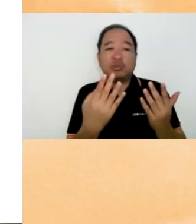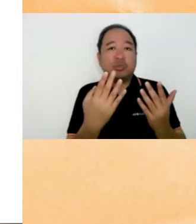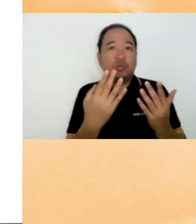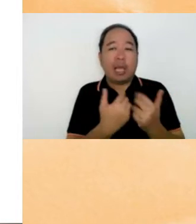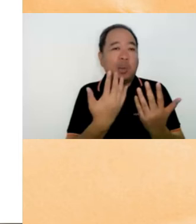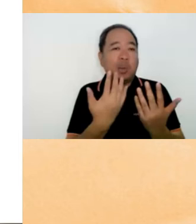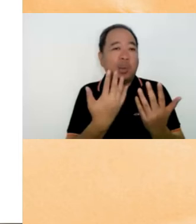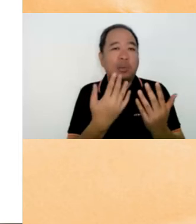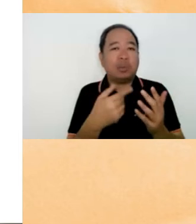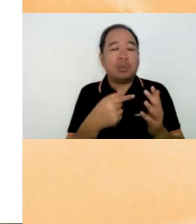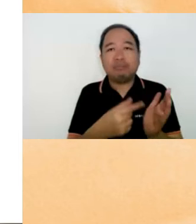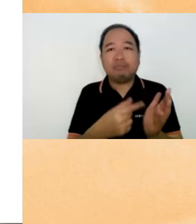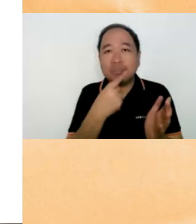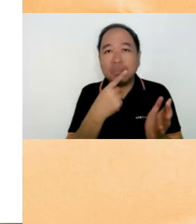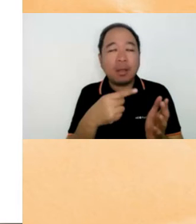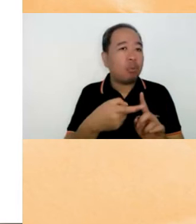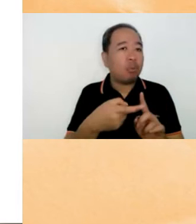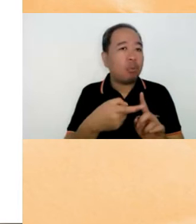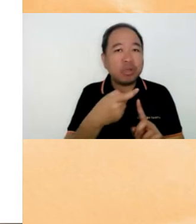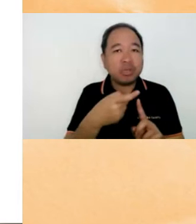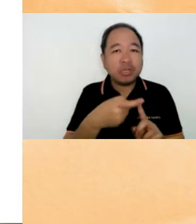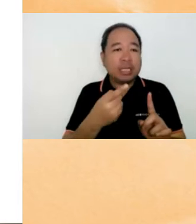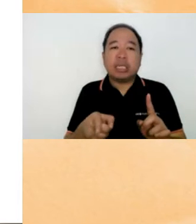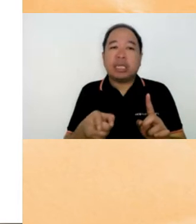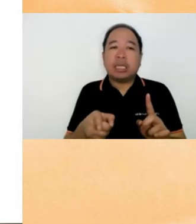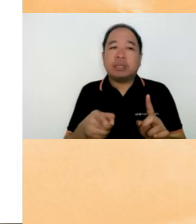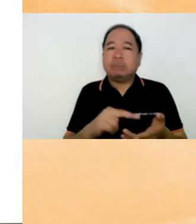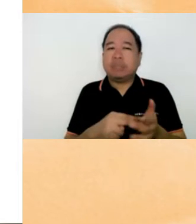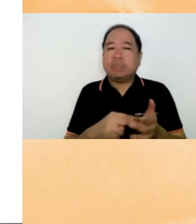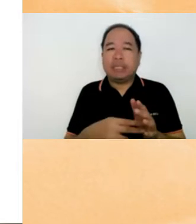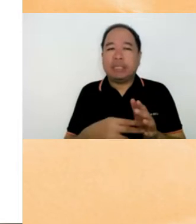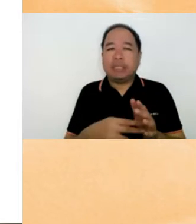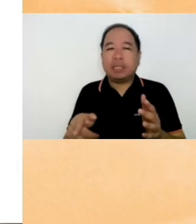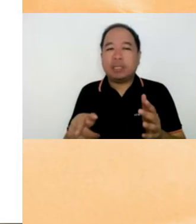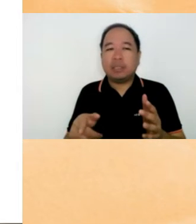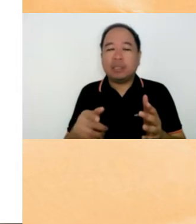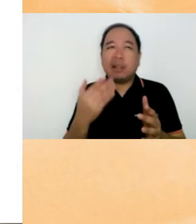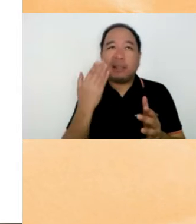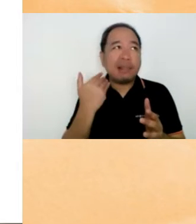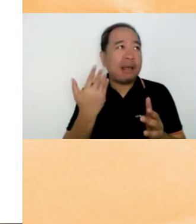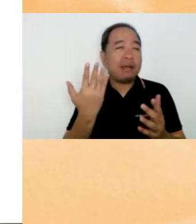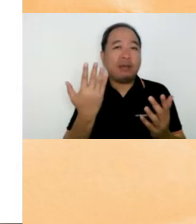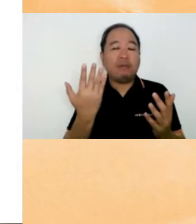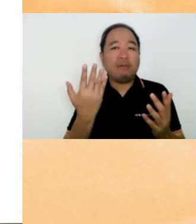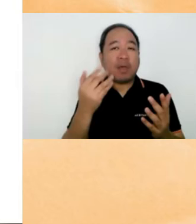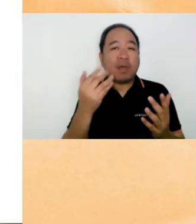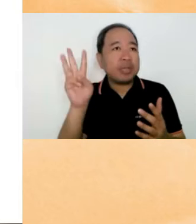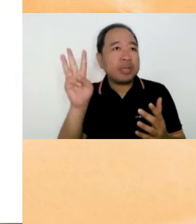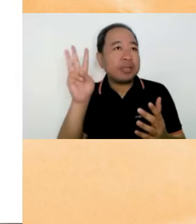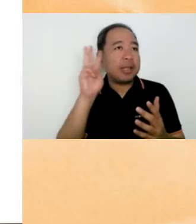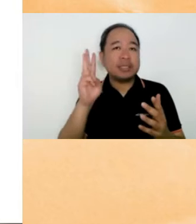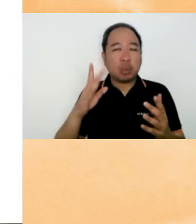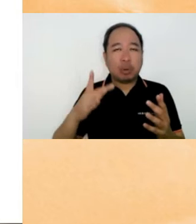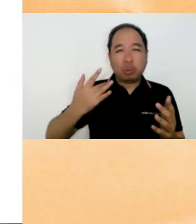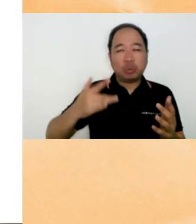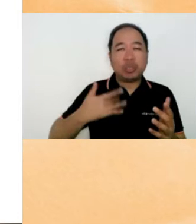pregnancies and a lack of psychological and emotional preparedness. No? There is a great ambivalence, no, including with